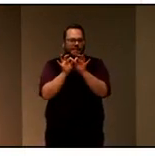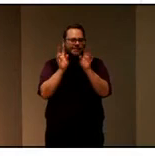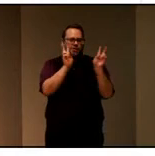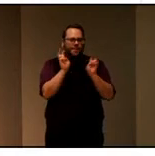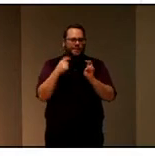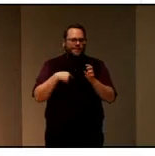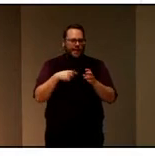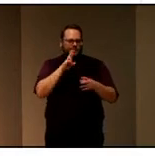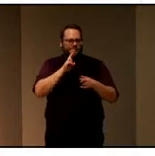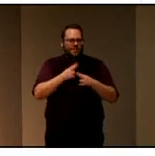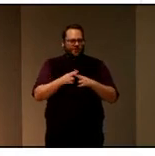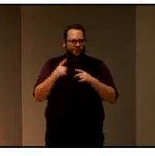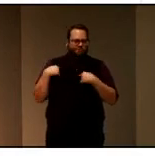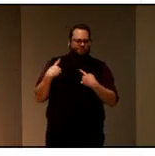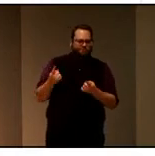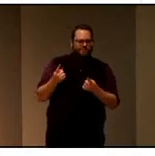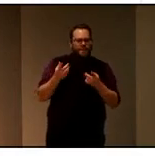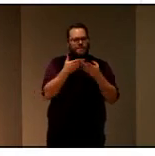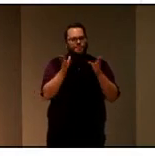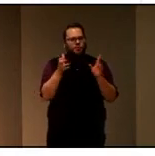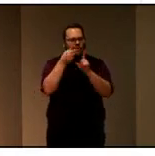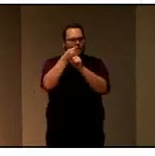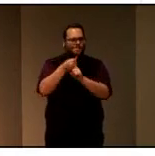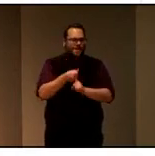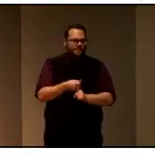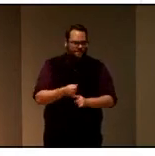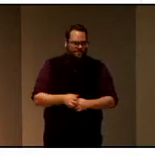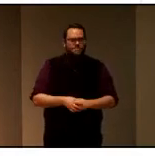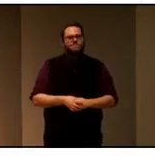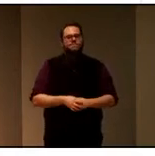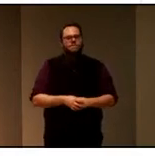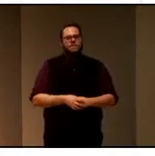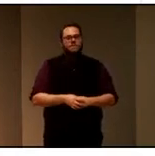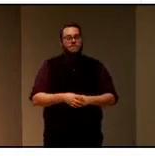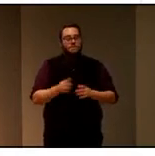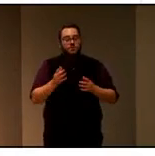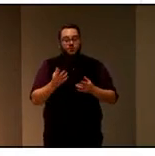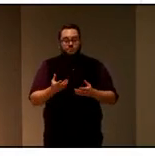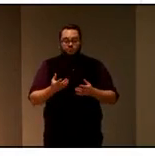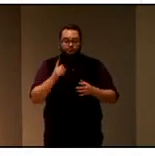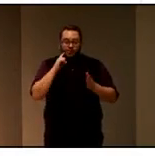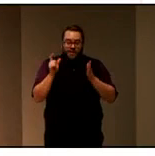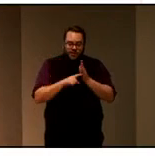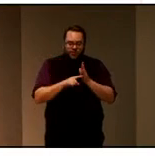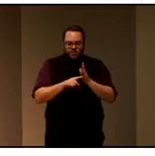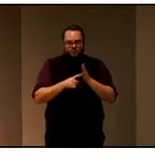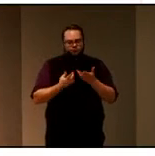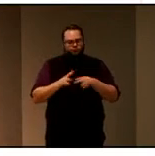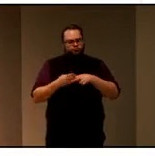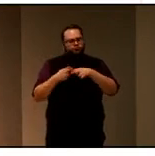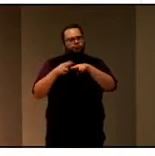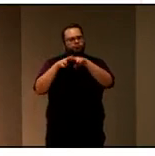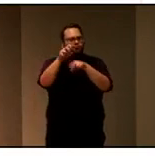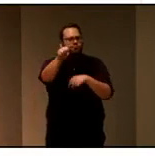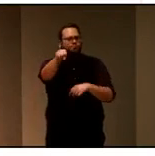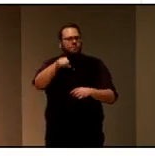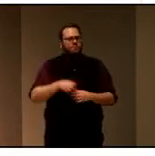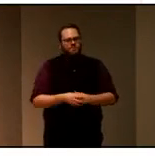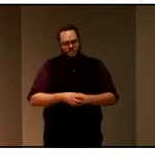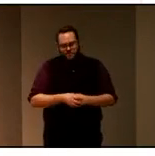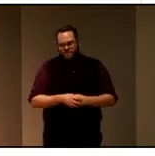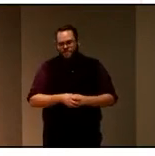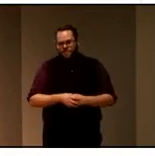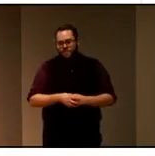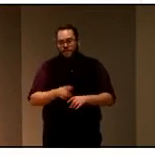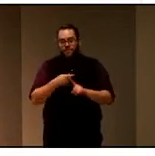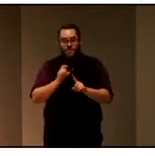broad impacts. There has been an increasing recognition. But I also, just to say